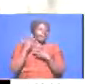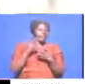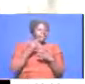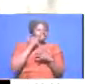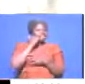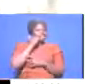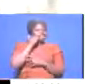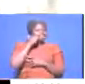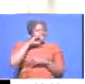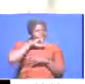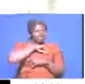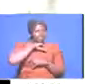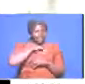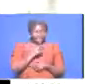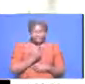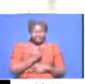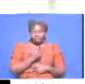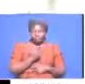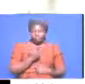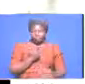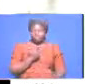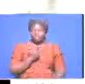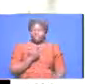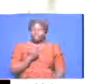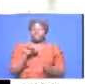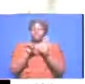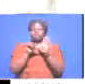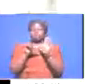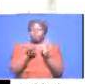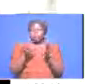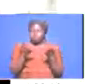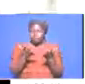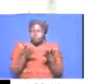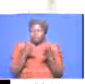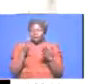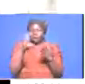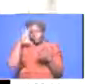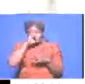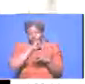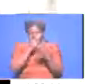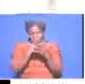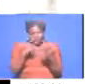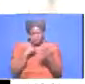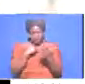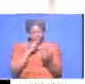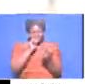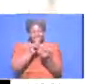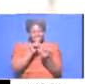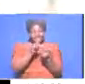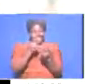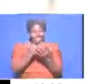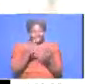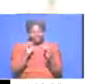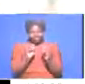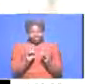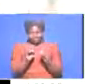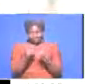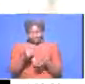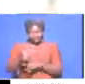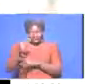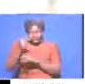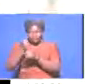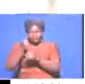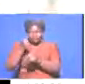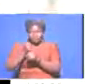equipment. We don't have testing, a way of testing. The high-performance liquid